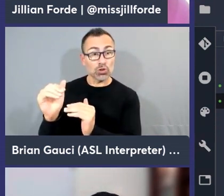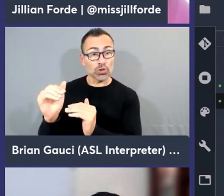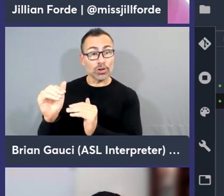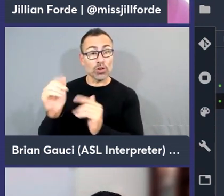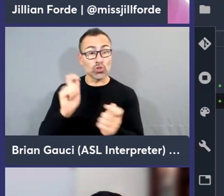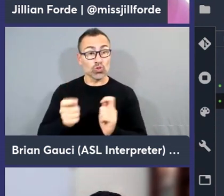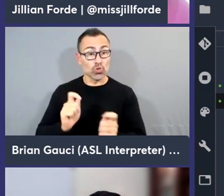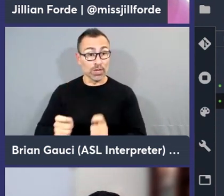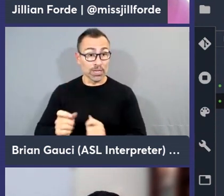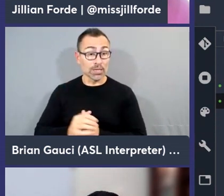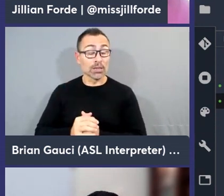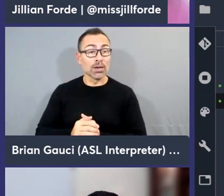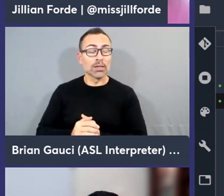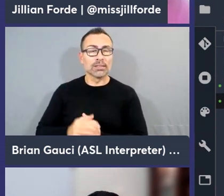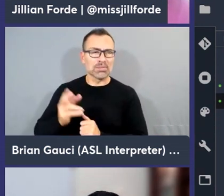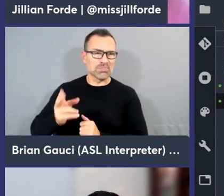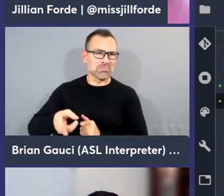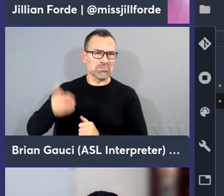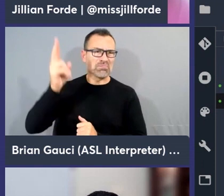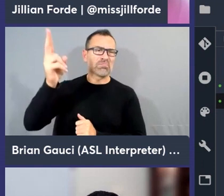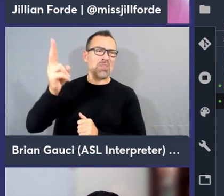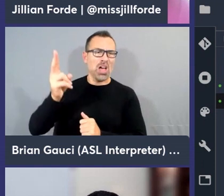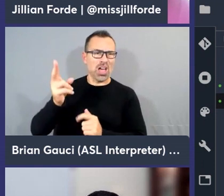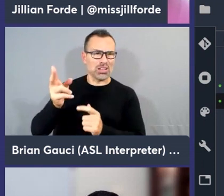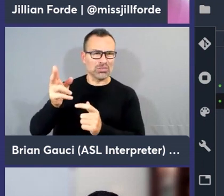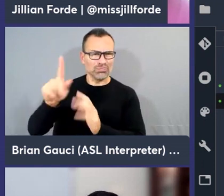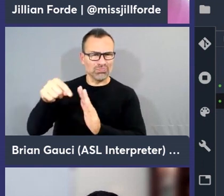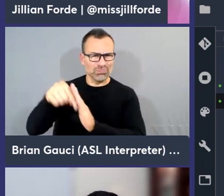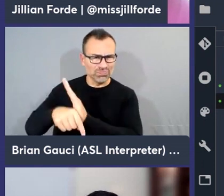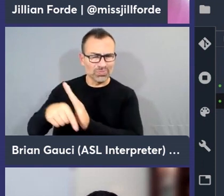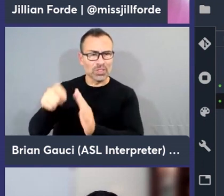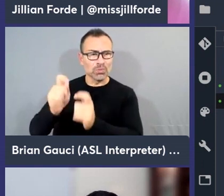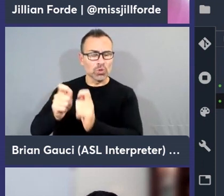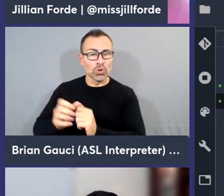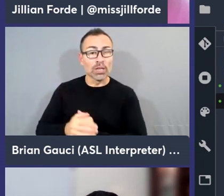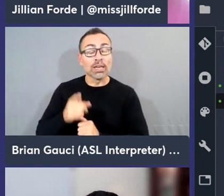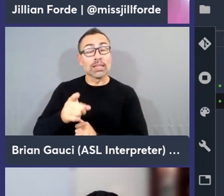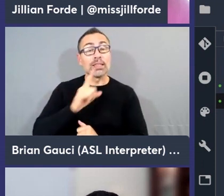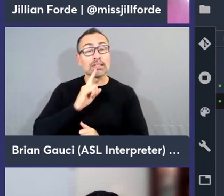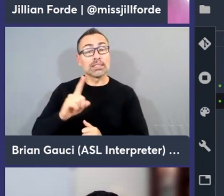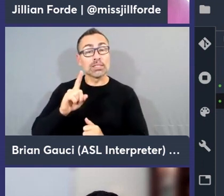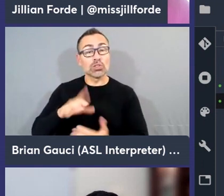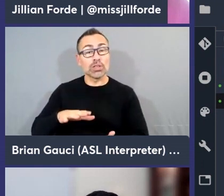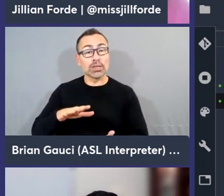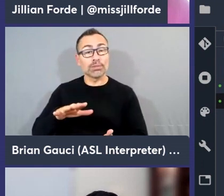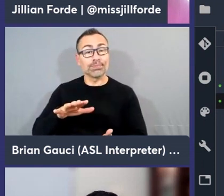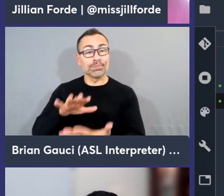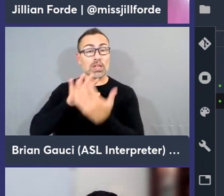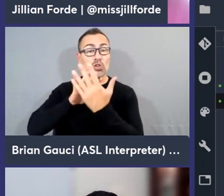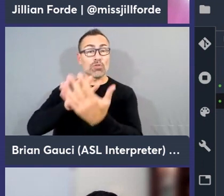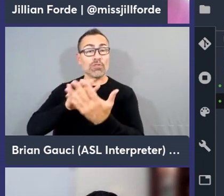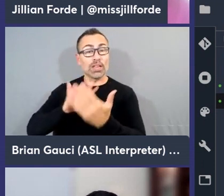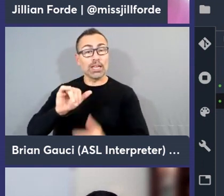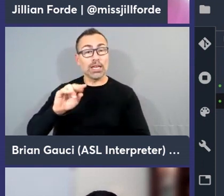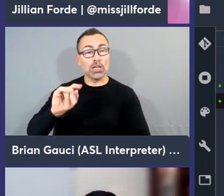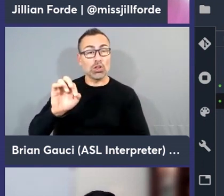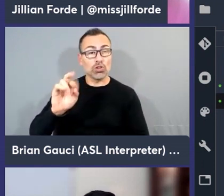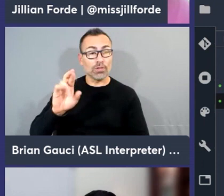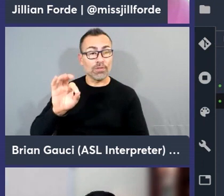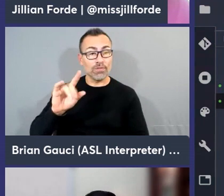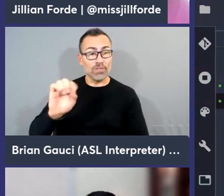So essentially, this is the interface to actually define all the configurations that